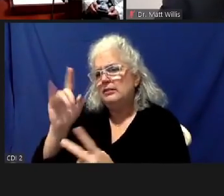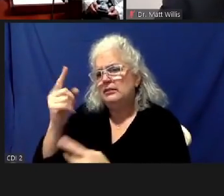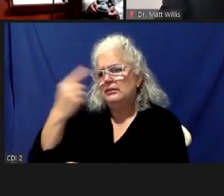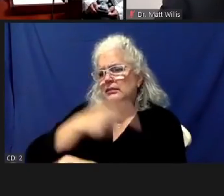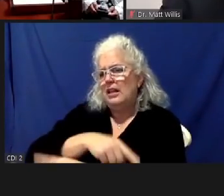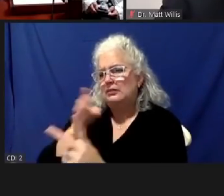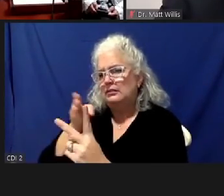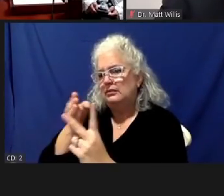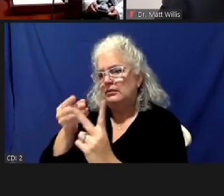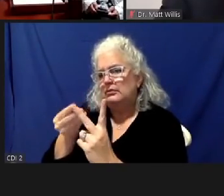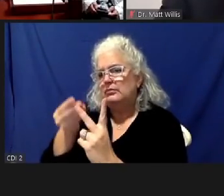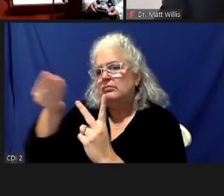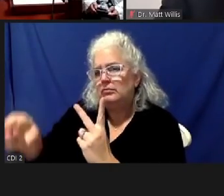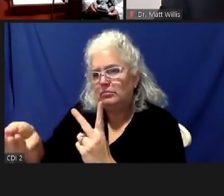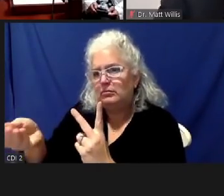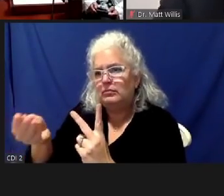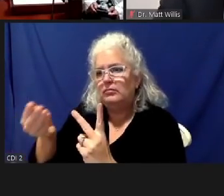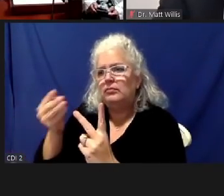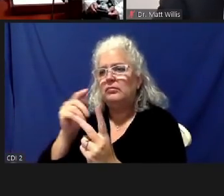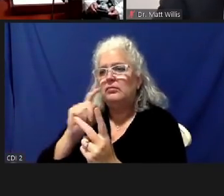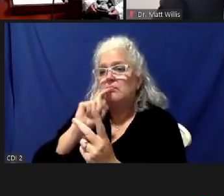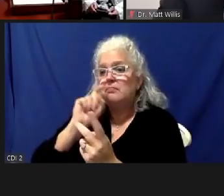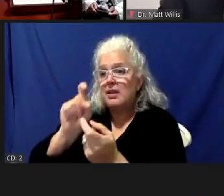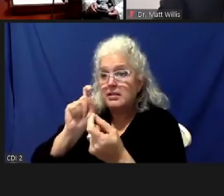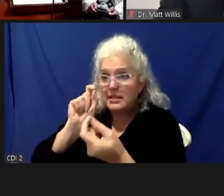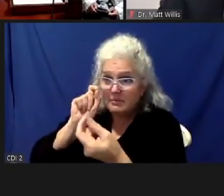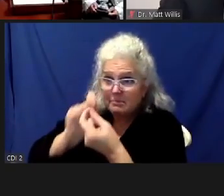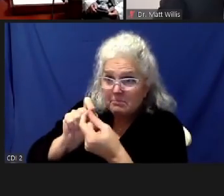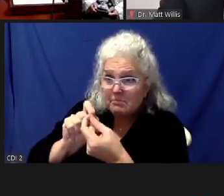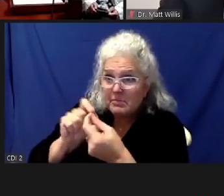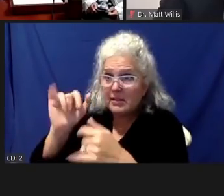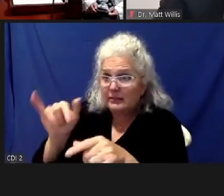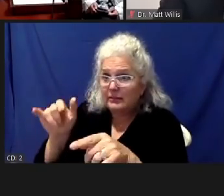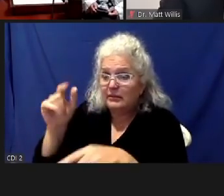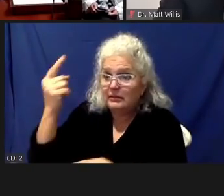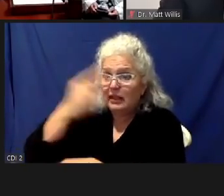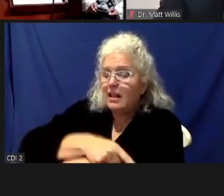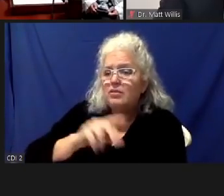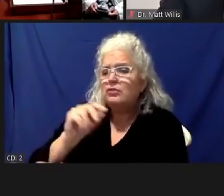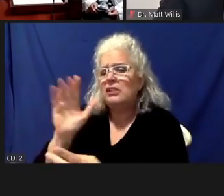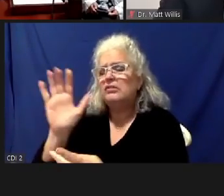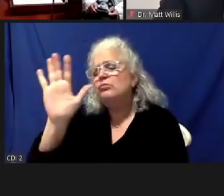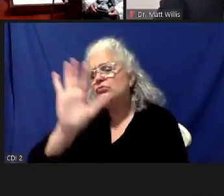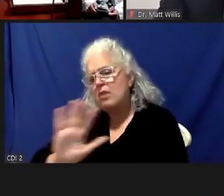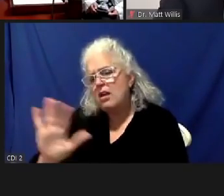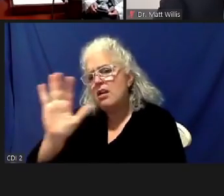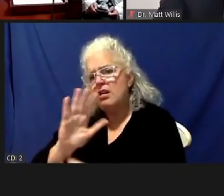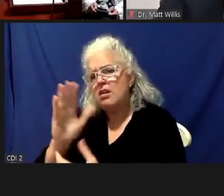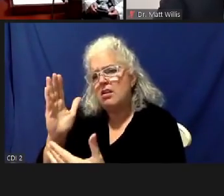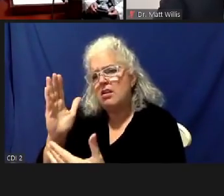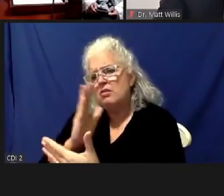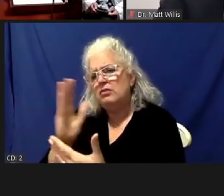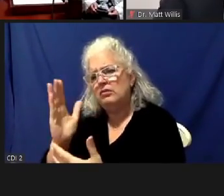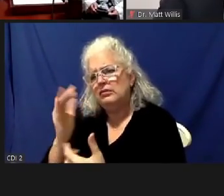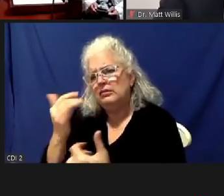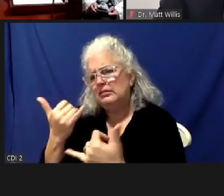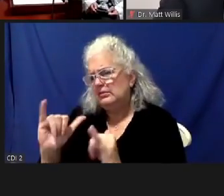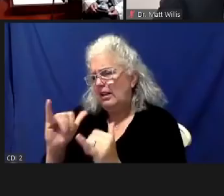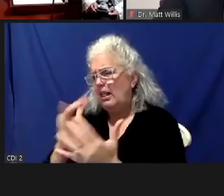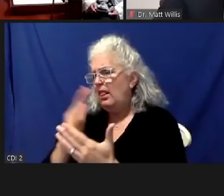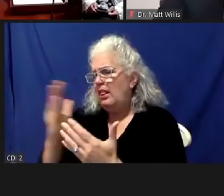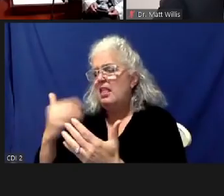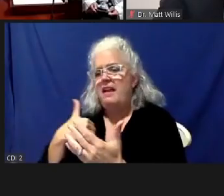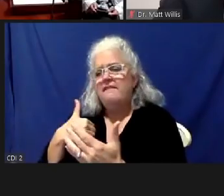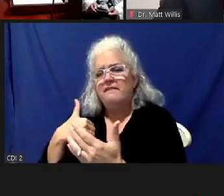not exactly have to be on that. And frankly, if you get a little bit beyond that date, it's probably fine. CDC has just provided further